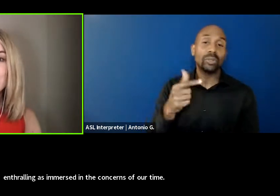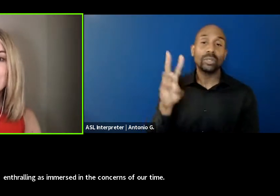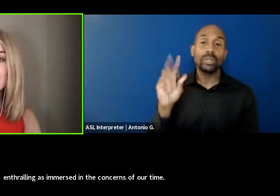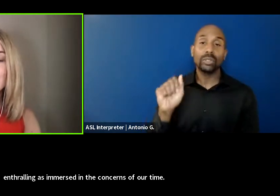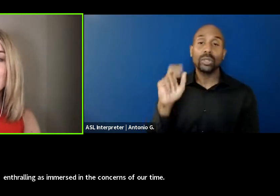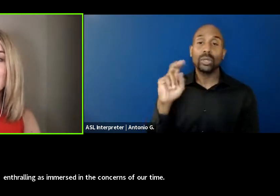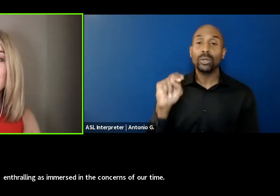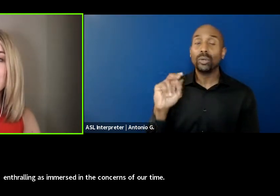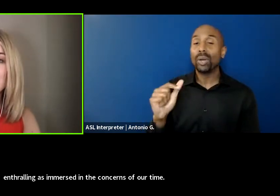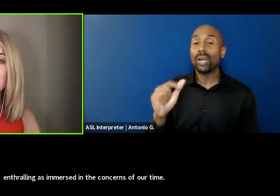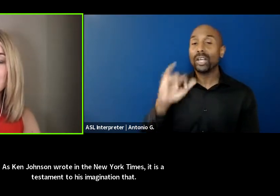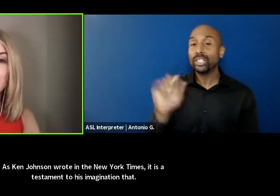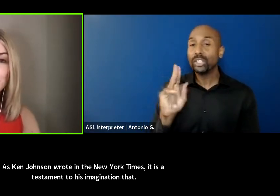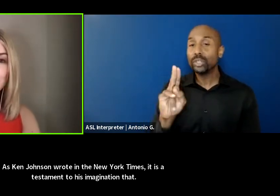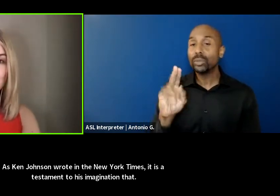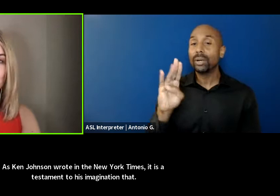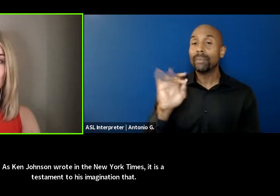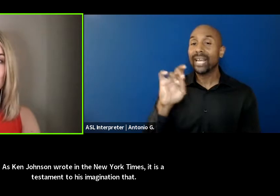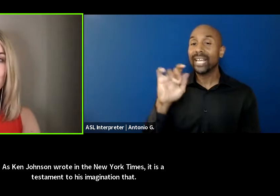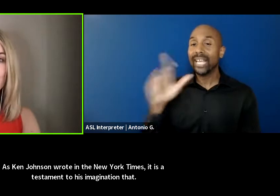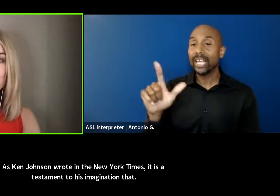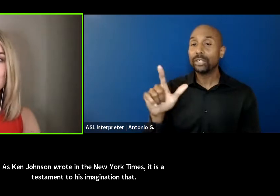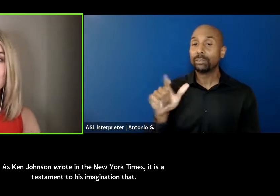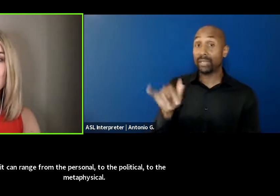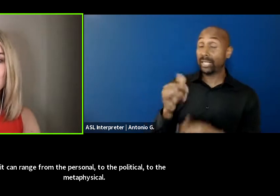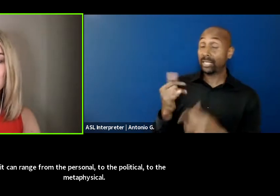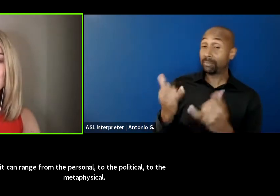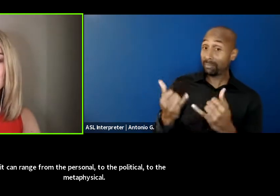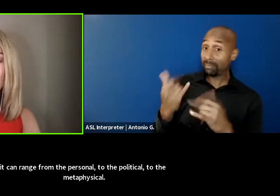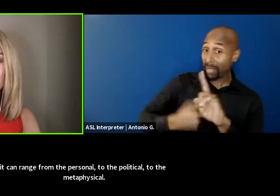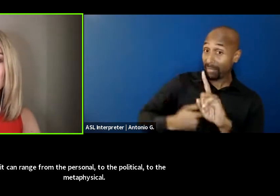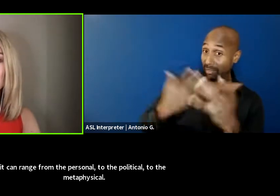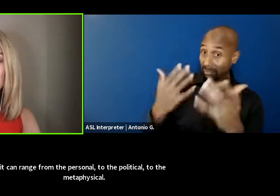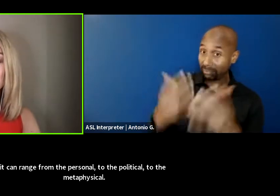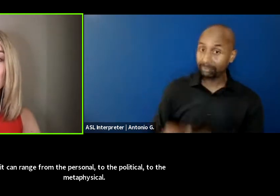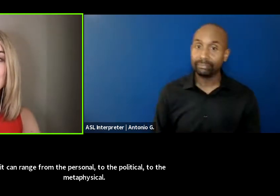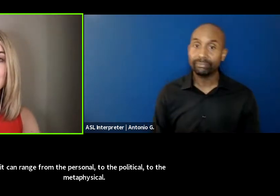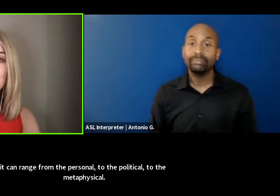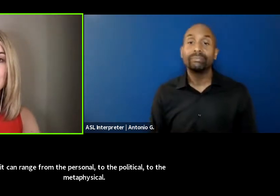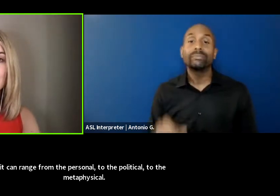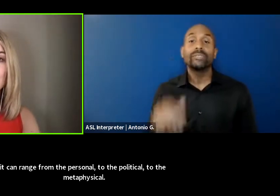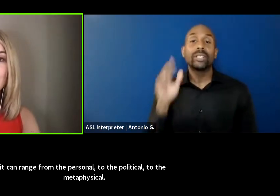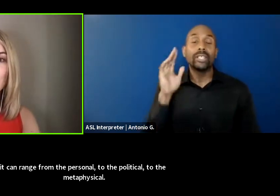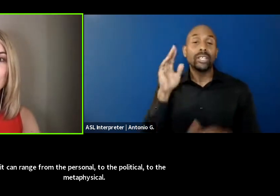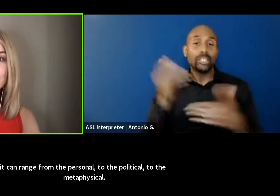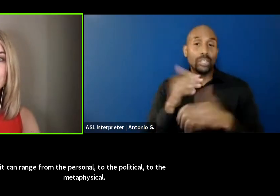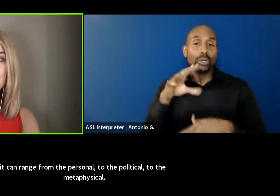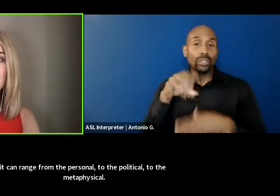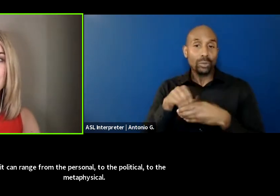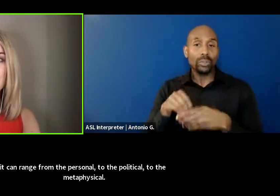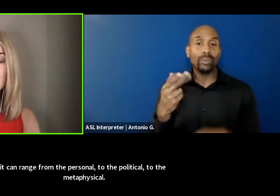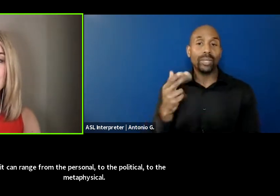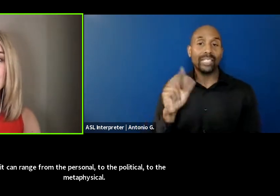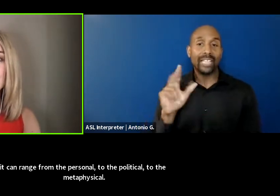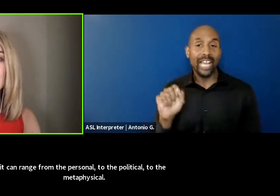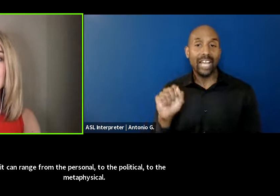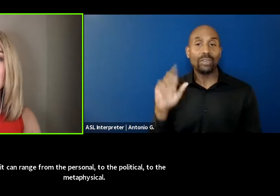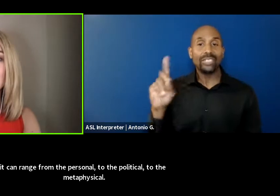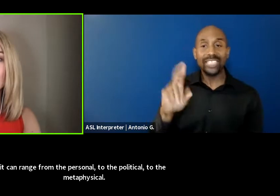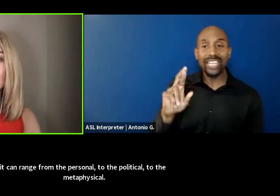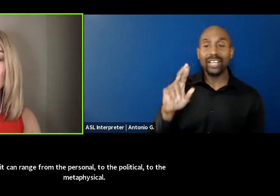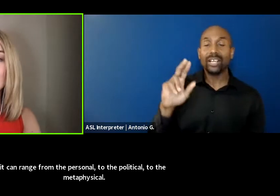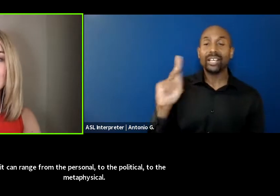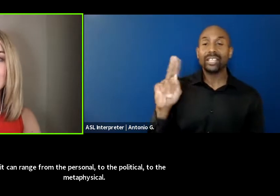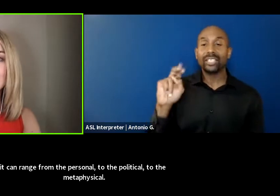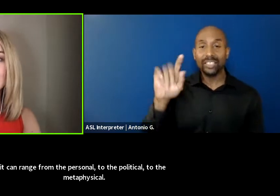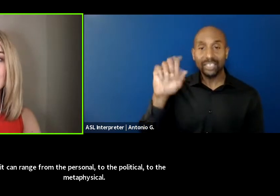Jacolby's work is included in the collections of the Museum of Modern Art, the Studio Museum in Harlem, and the Whitney Museum, among others. He exhibits